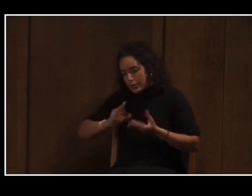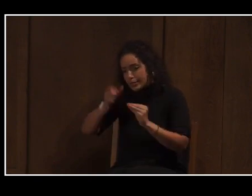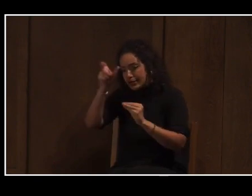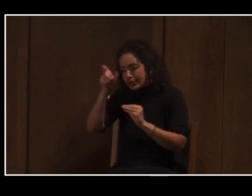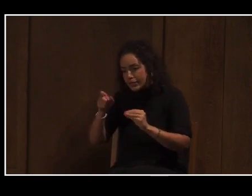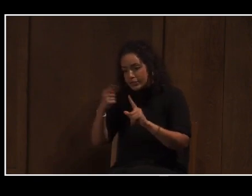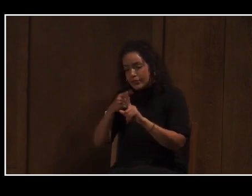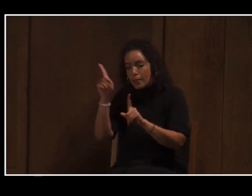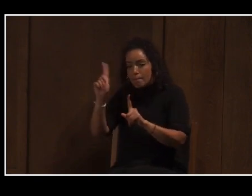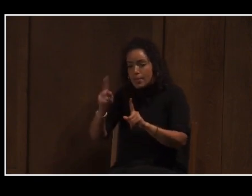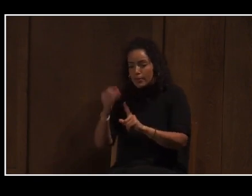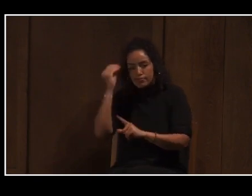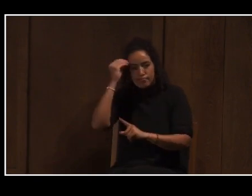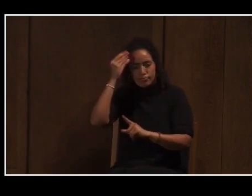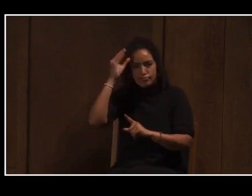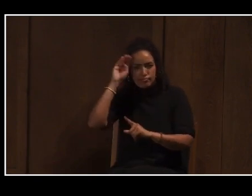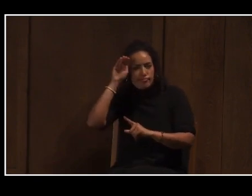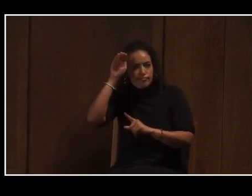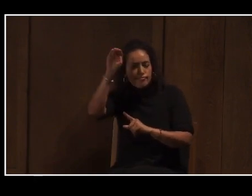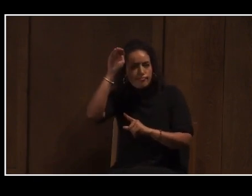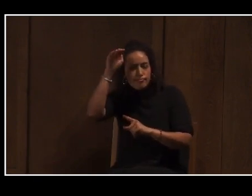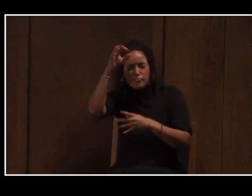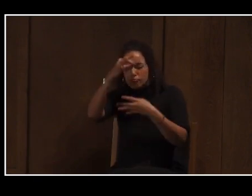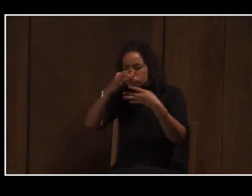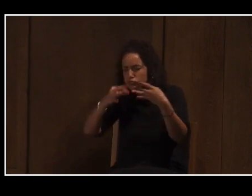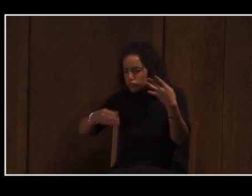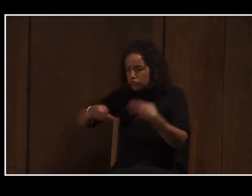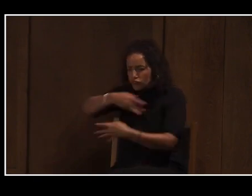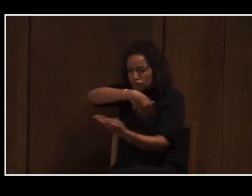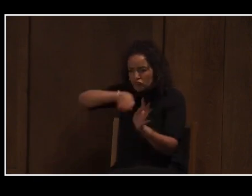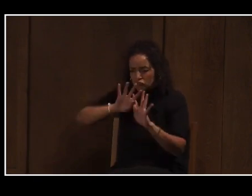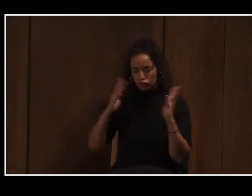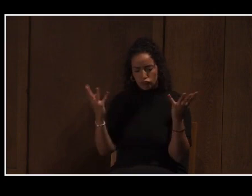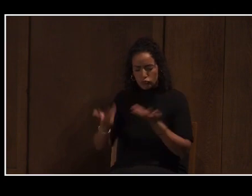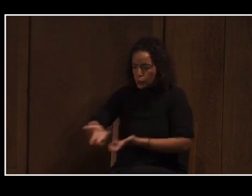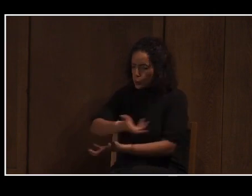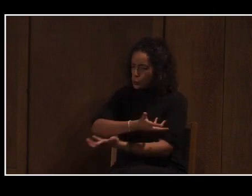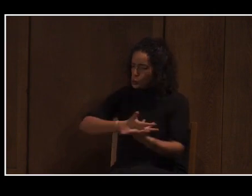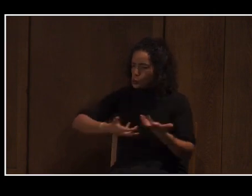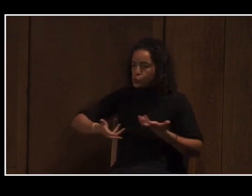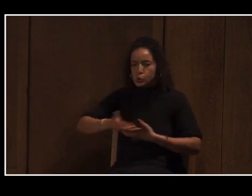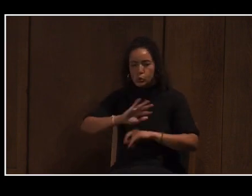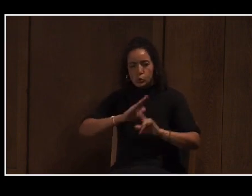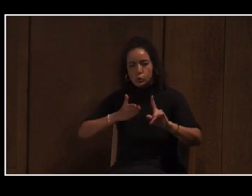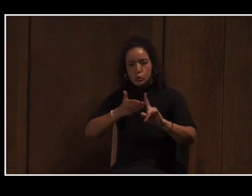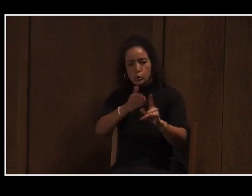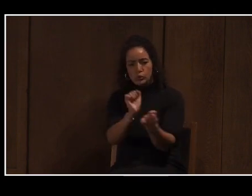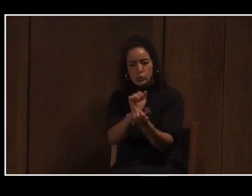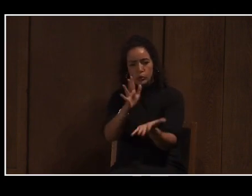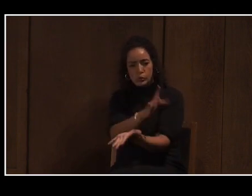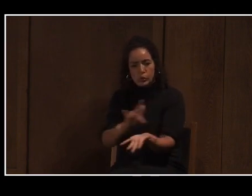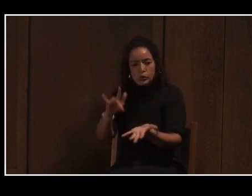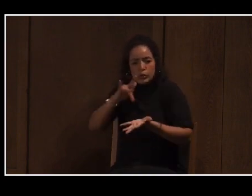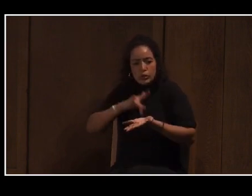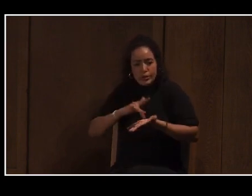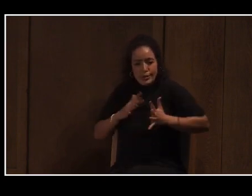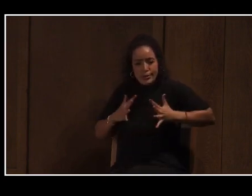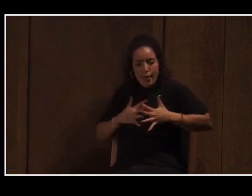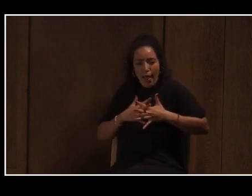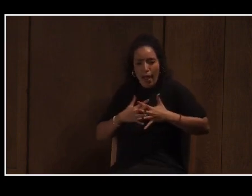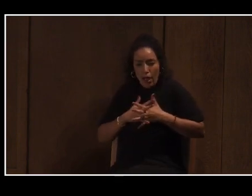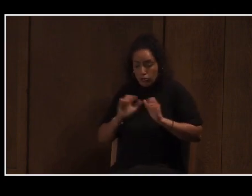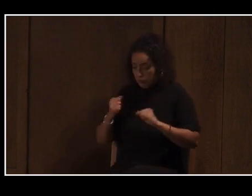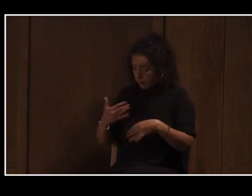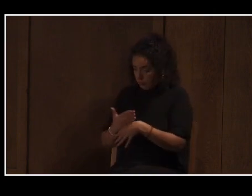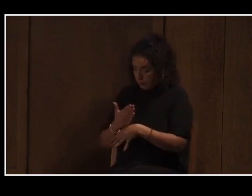future thinkers, philosophers, amongst others. And really, you should be admired in terms of how your work builds and redesigns